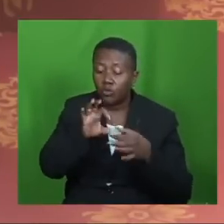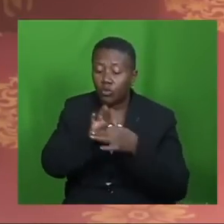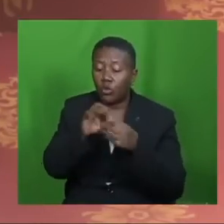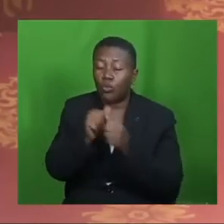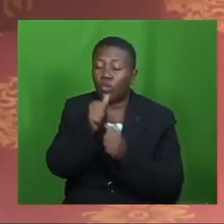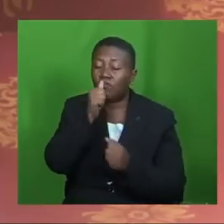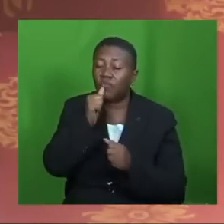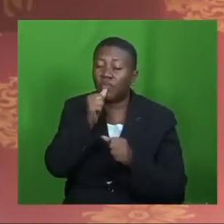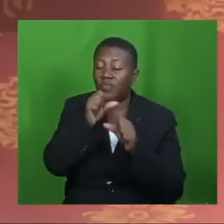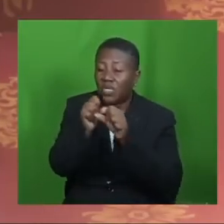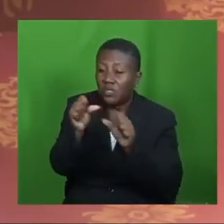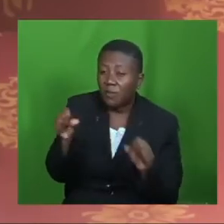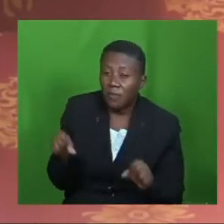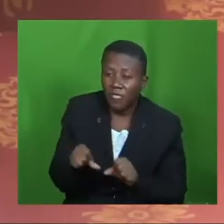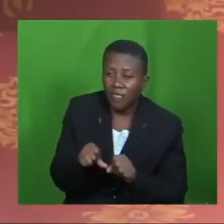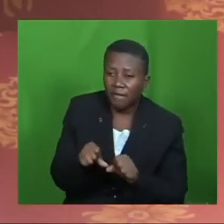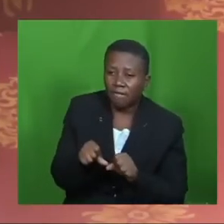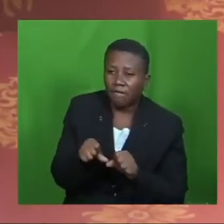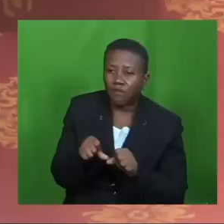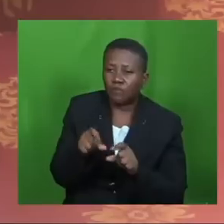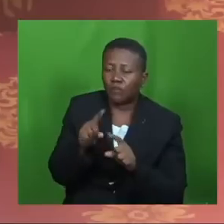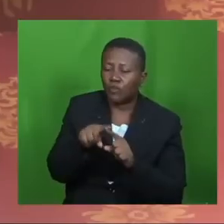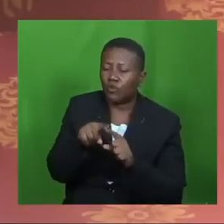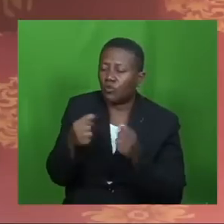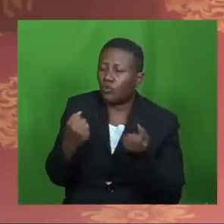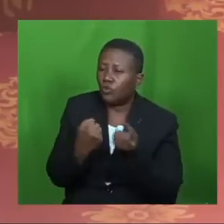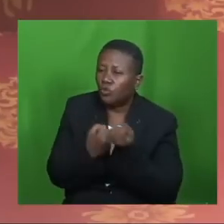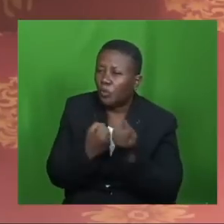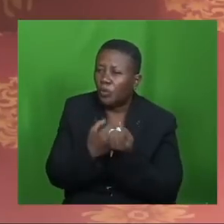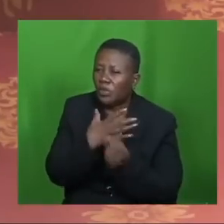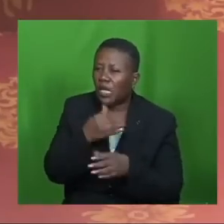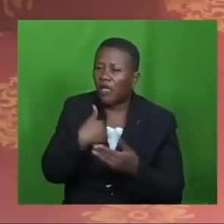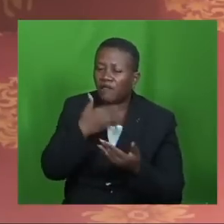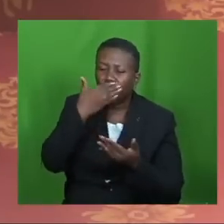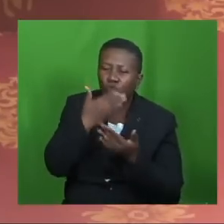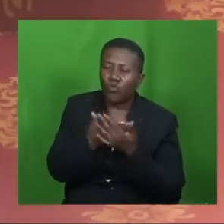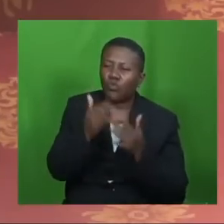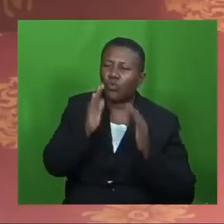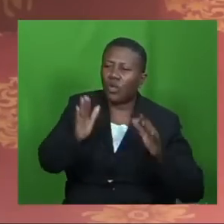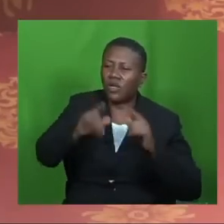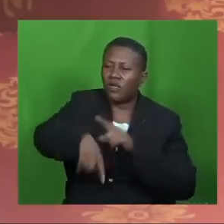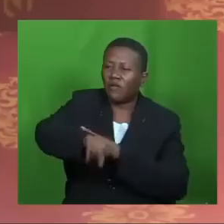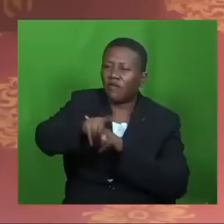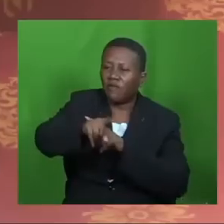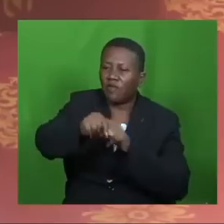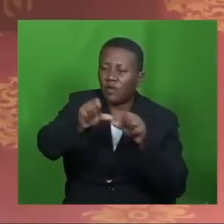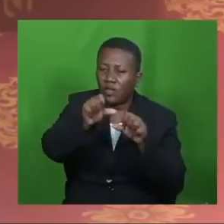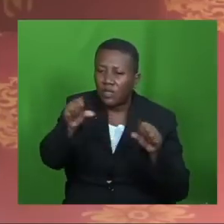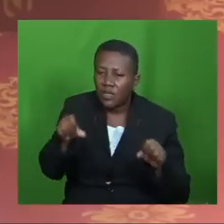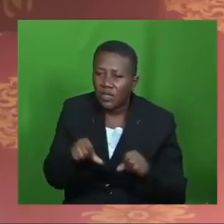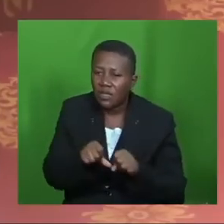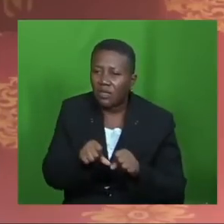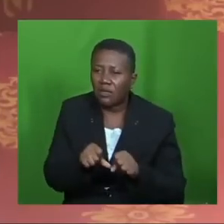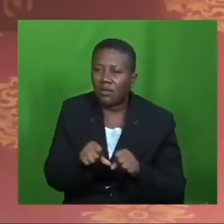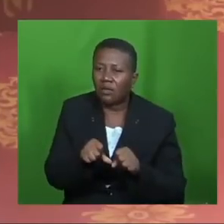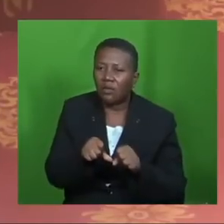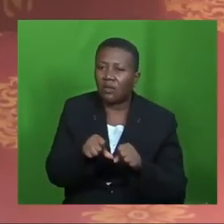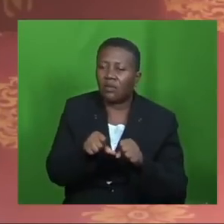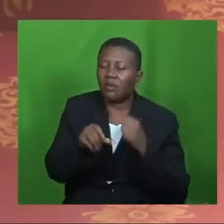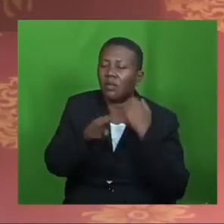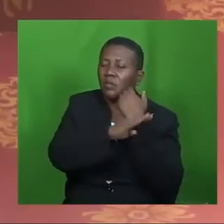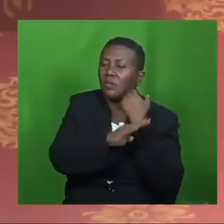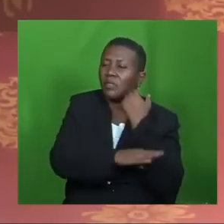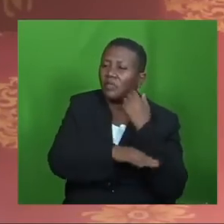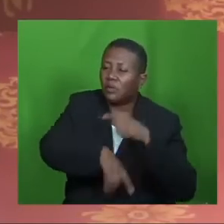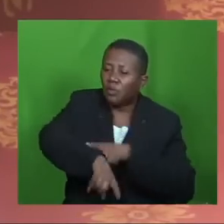build basic and much-needed sports infrastructure, such as football pitches, boxing gyms, basket courts, tennis